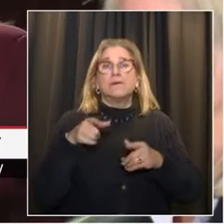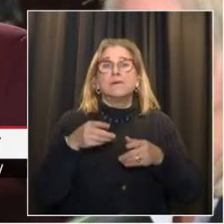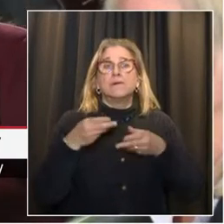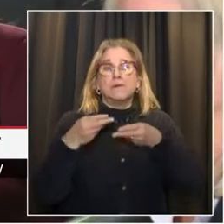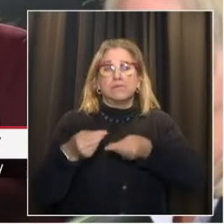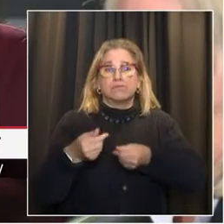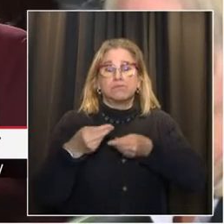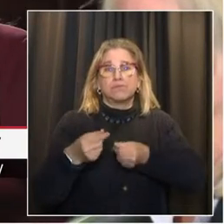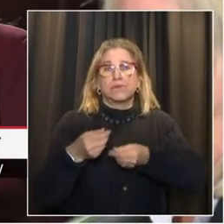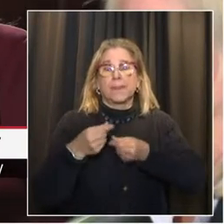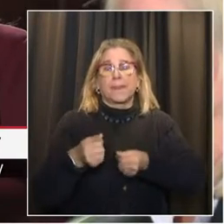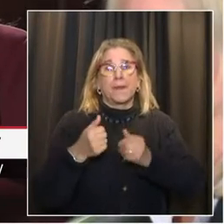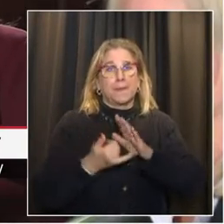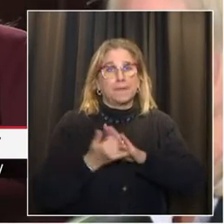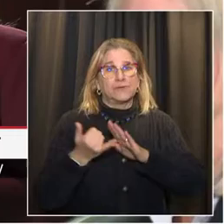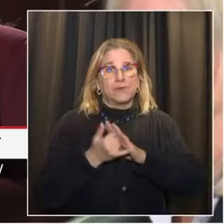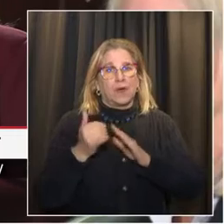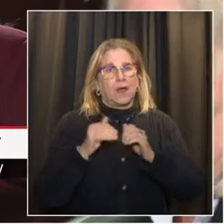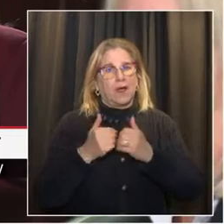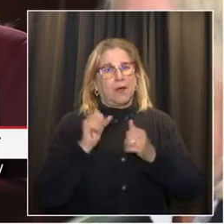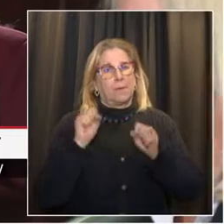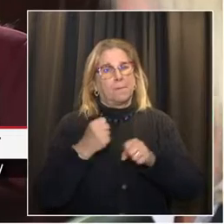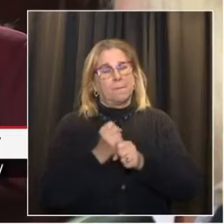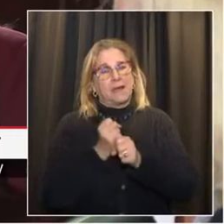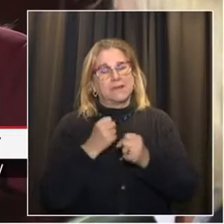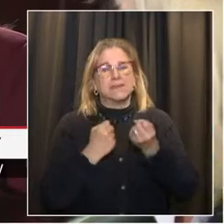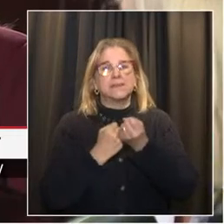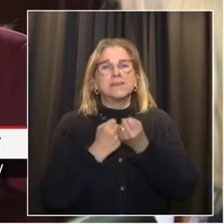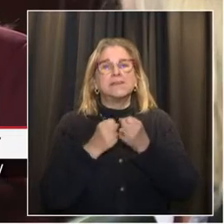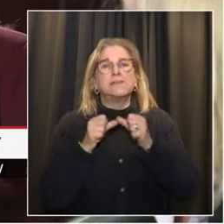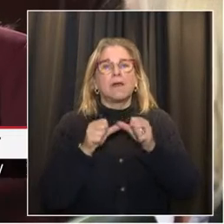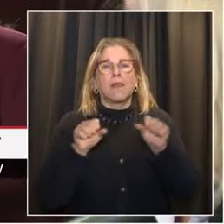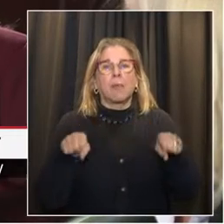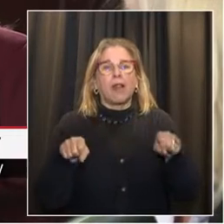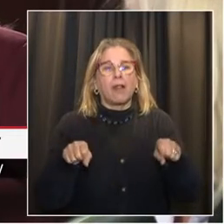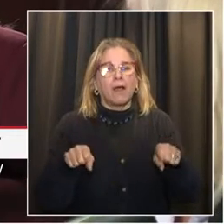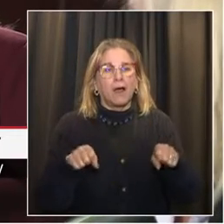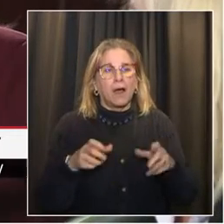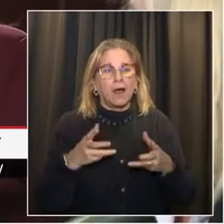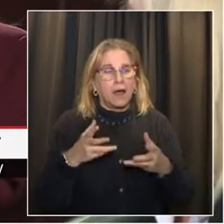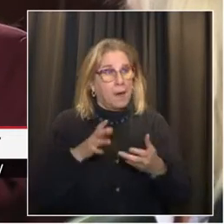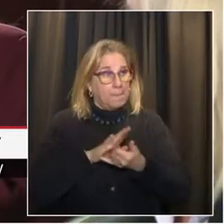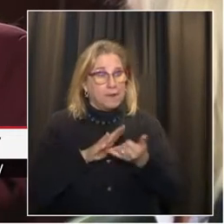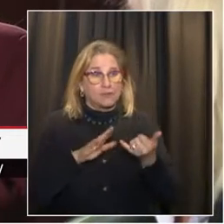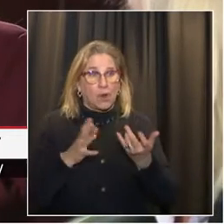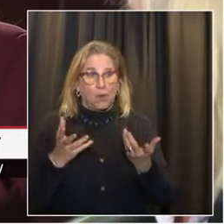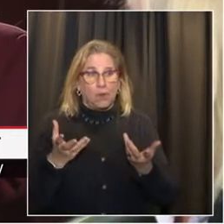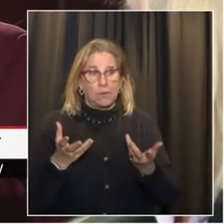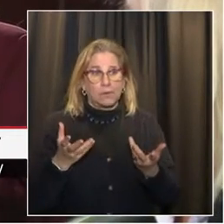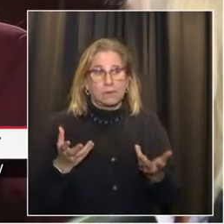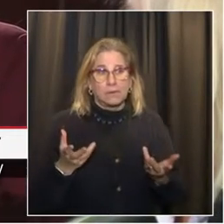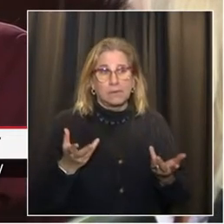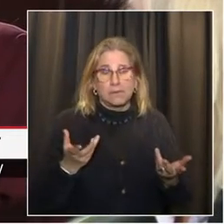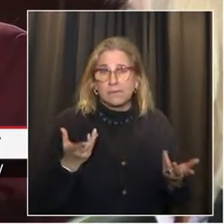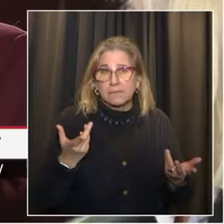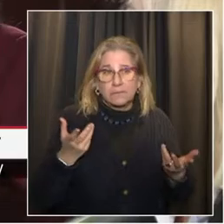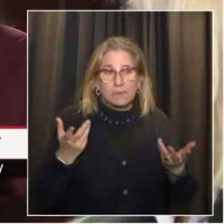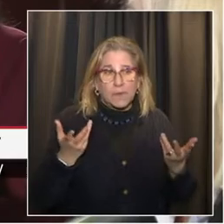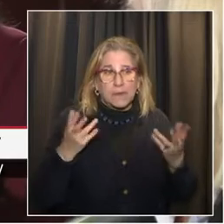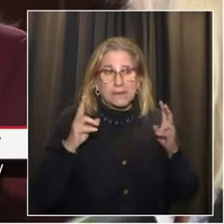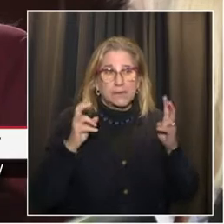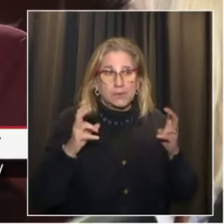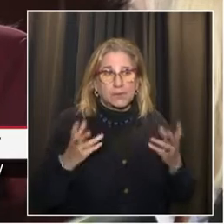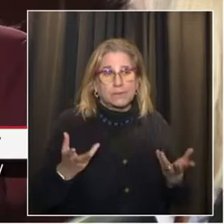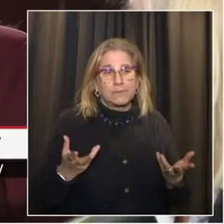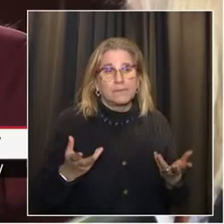Our portion of the metro system functions much more like a subway. It requires, we have as a city and as a jurisdiction, I